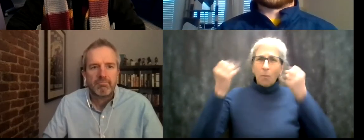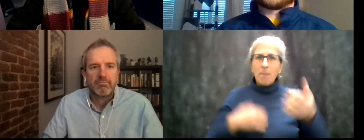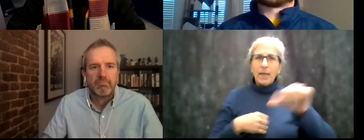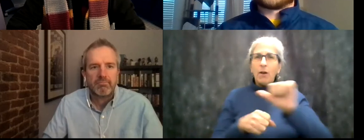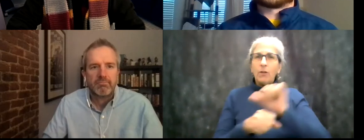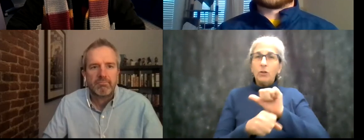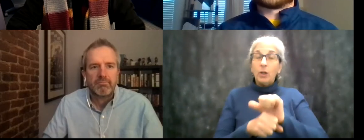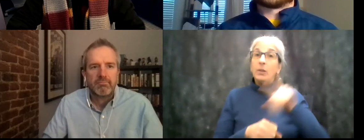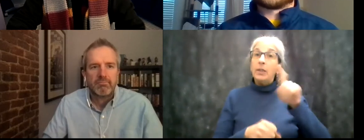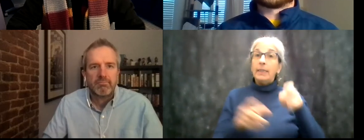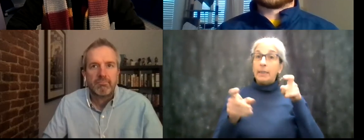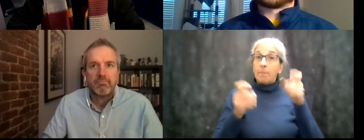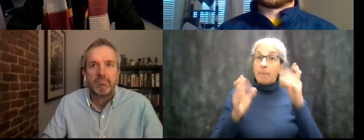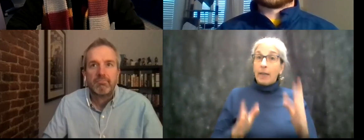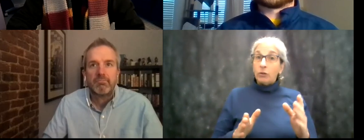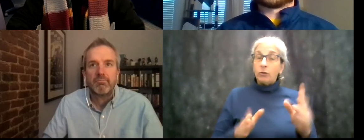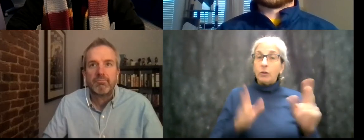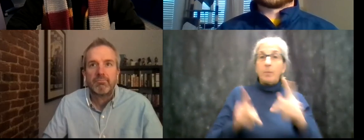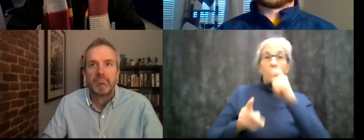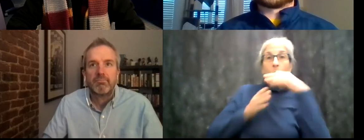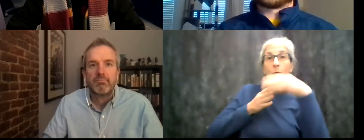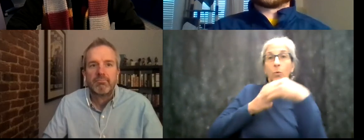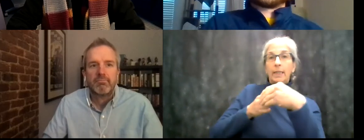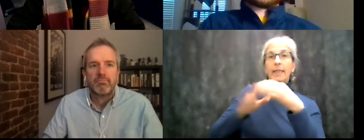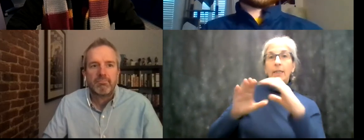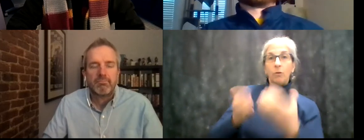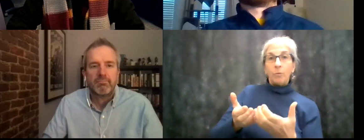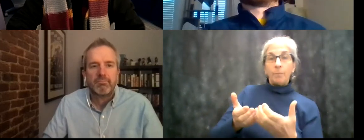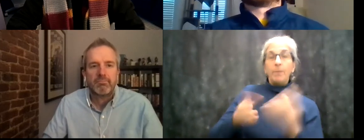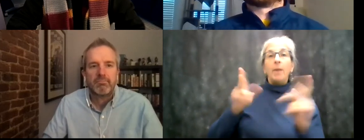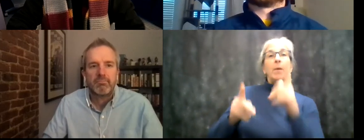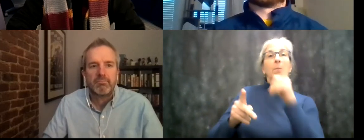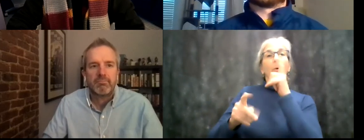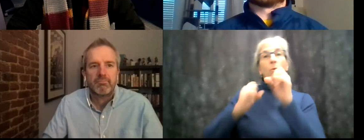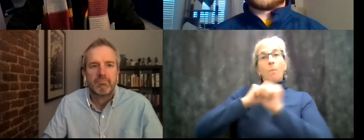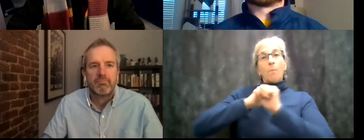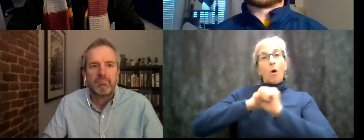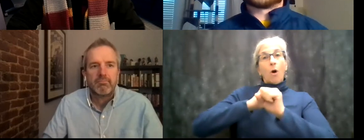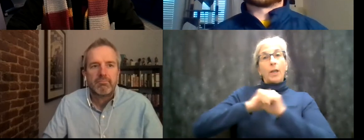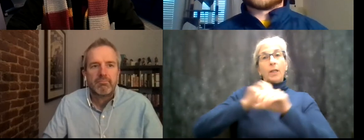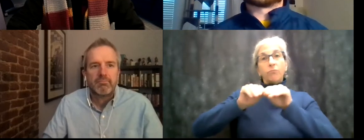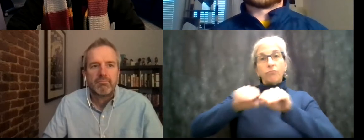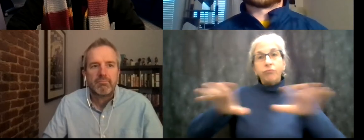people that can lead. We need people that can market the game, get it out there. You know,